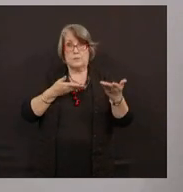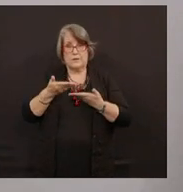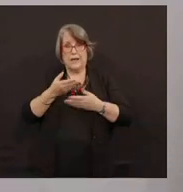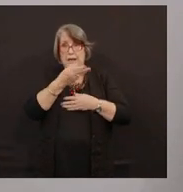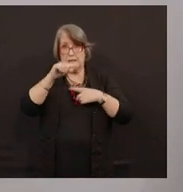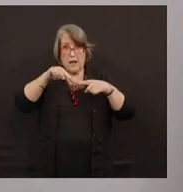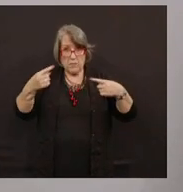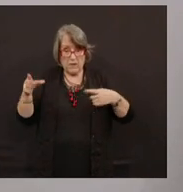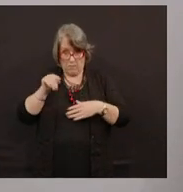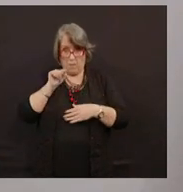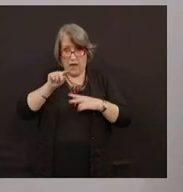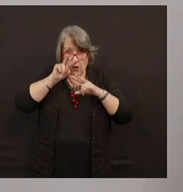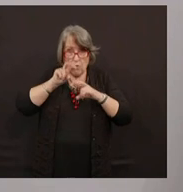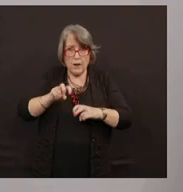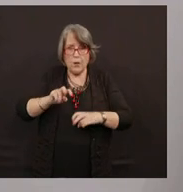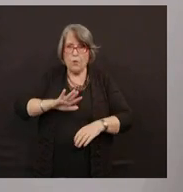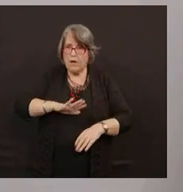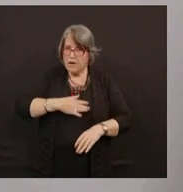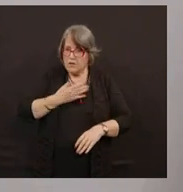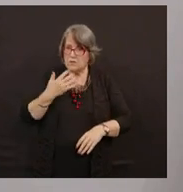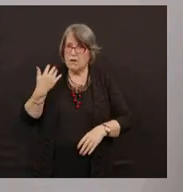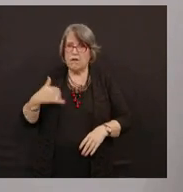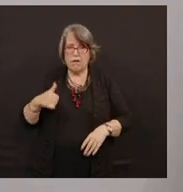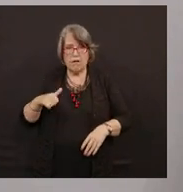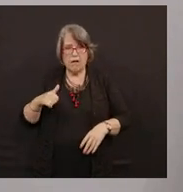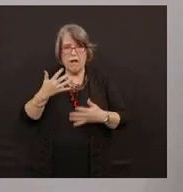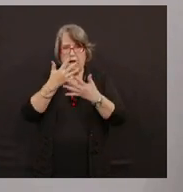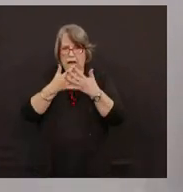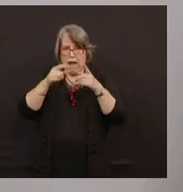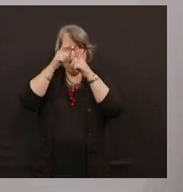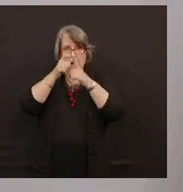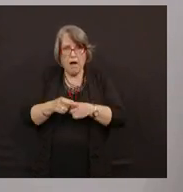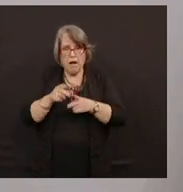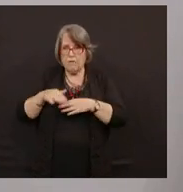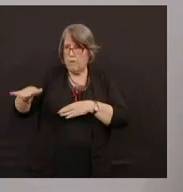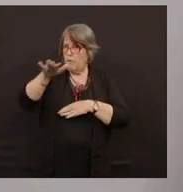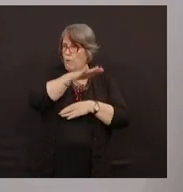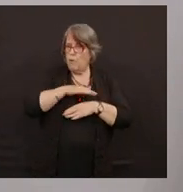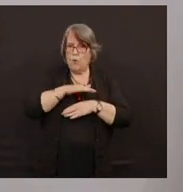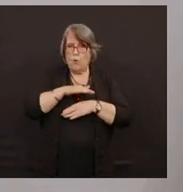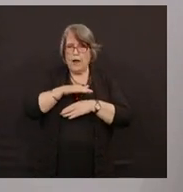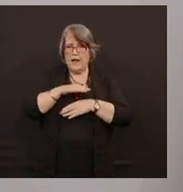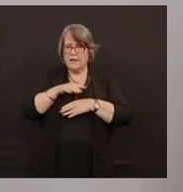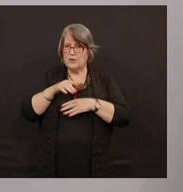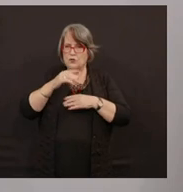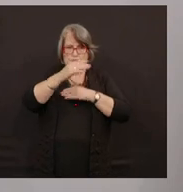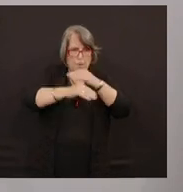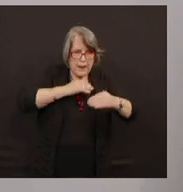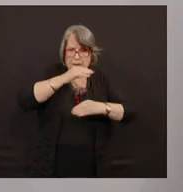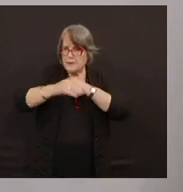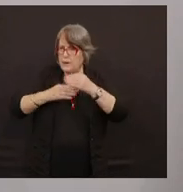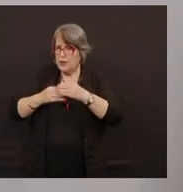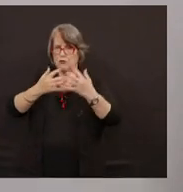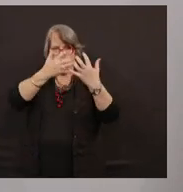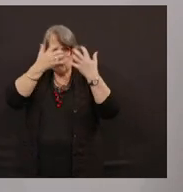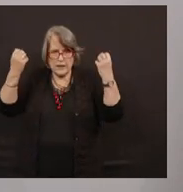of the things that came out of that that were really interesting were about how hard it was for everybody to stand in each other's shoes, how